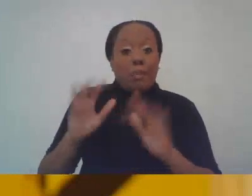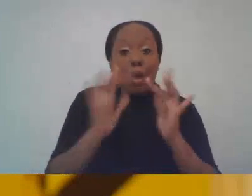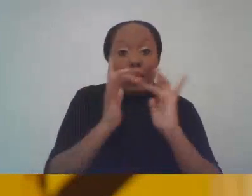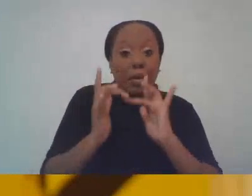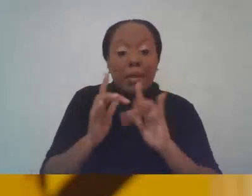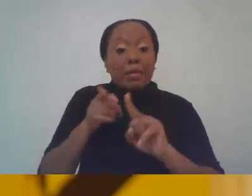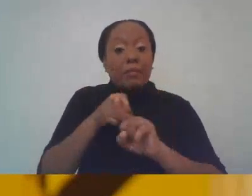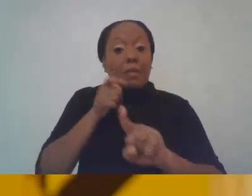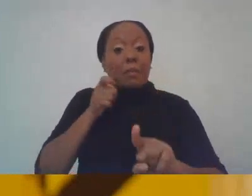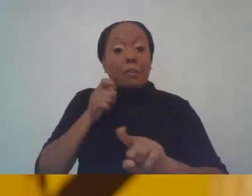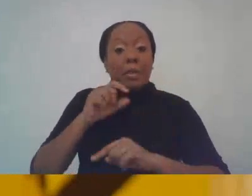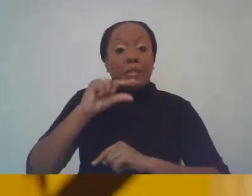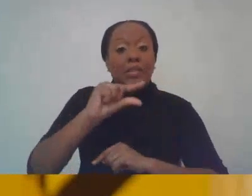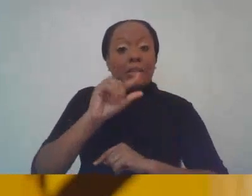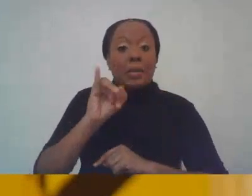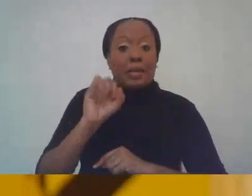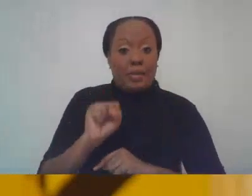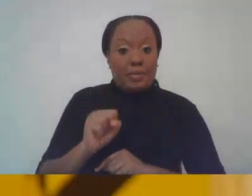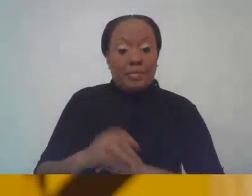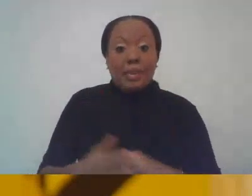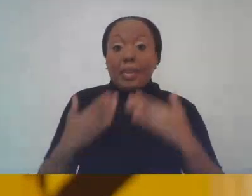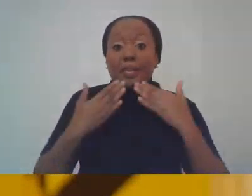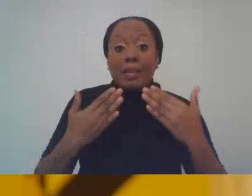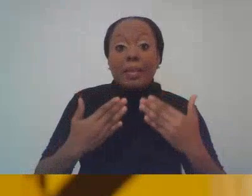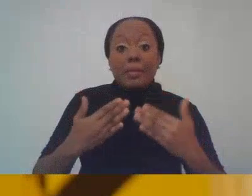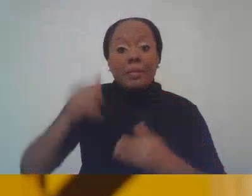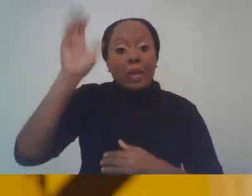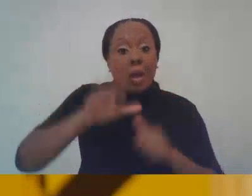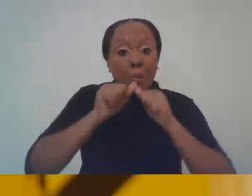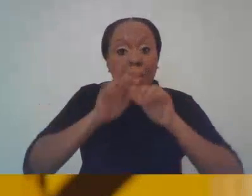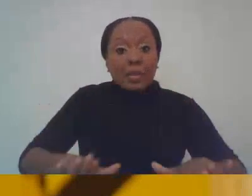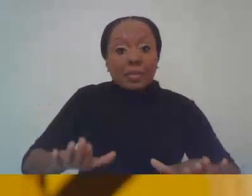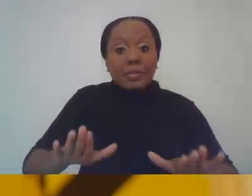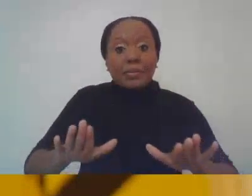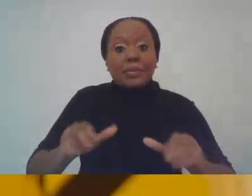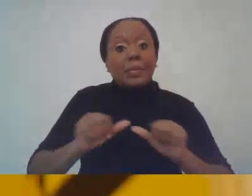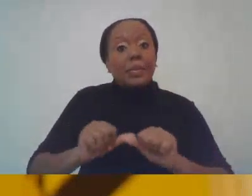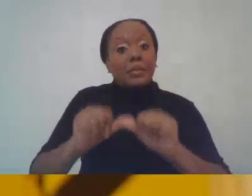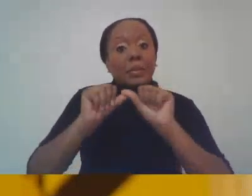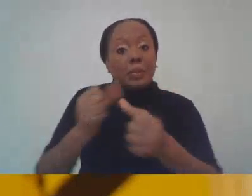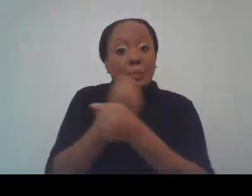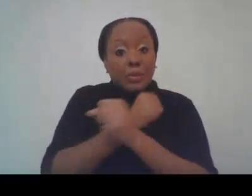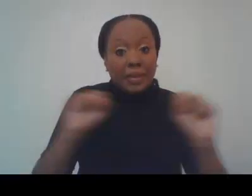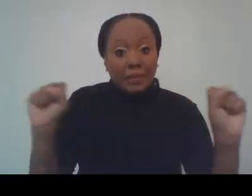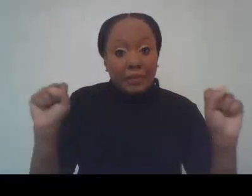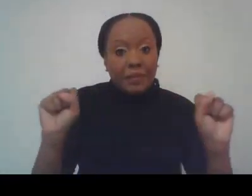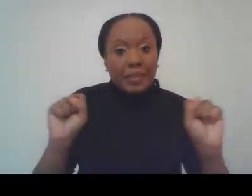out from the Government Information Service or GIS. Thank you, and God bless and stay safe.